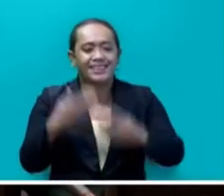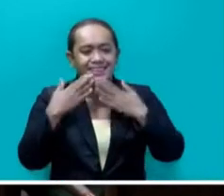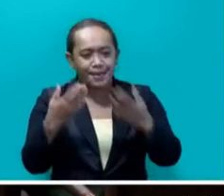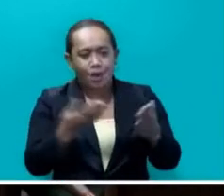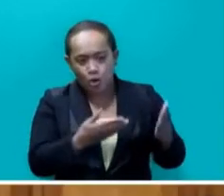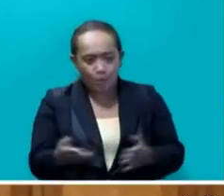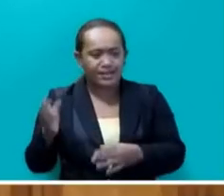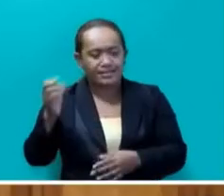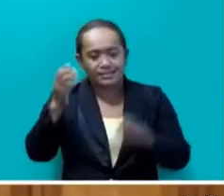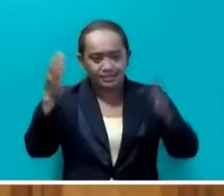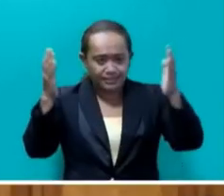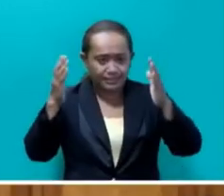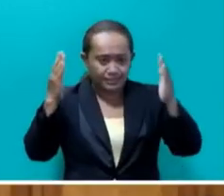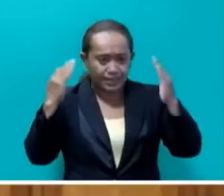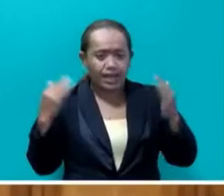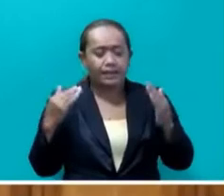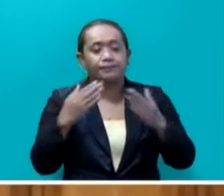At the outset,